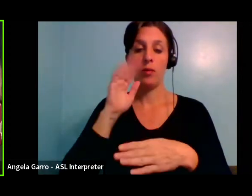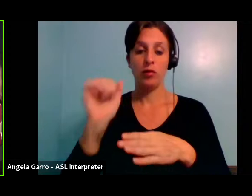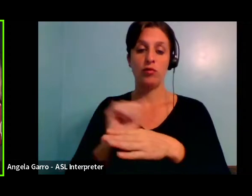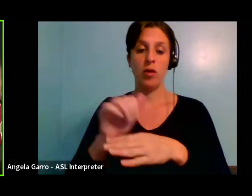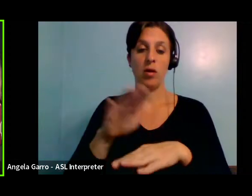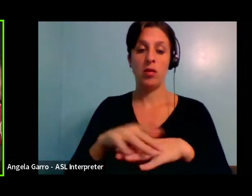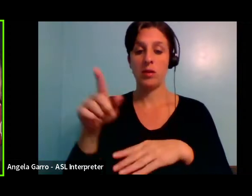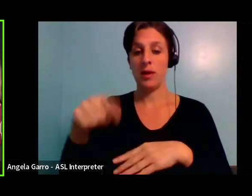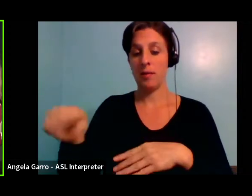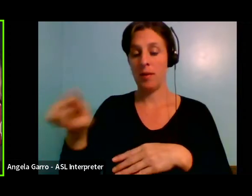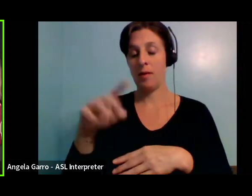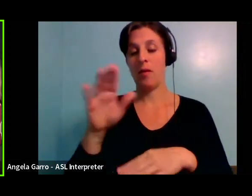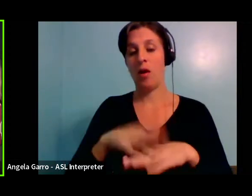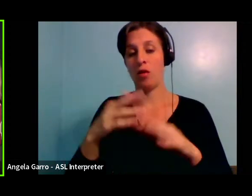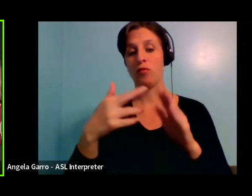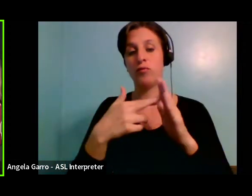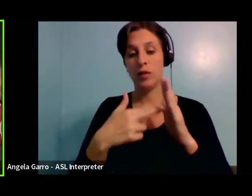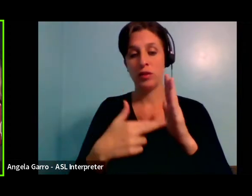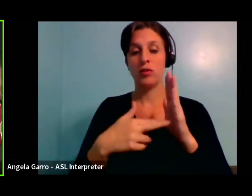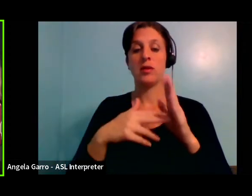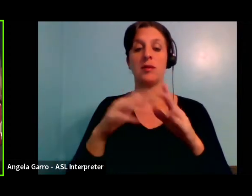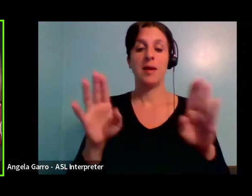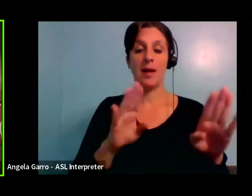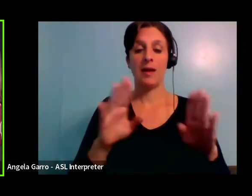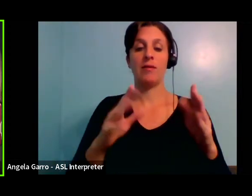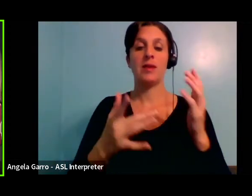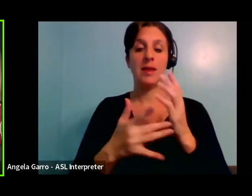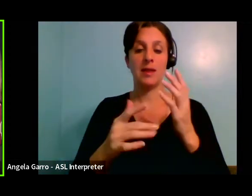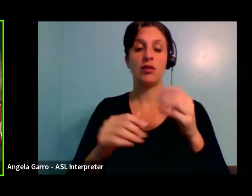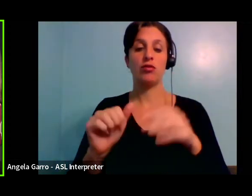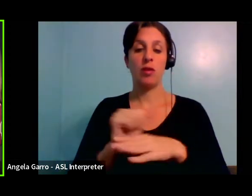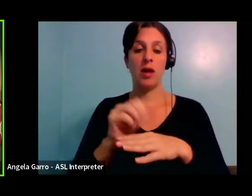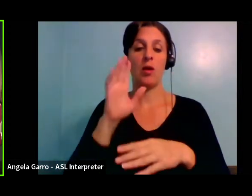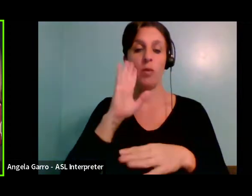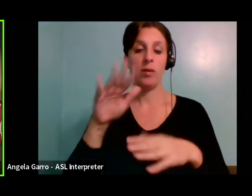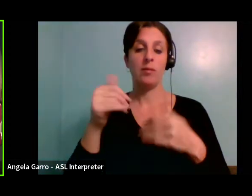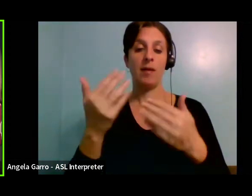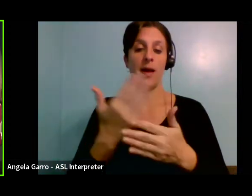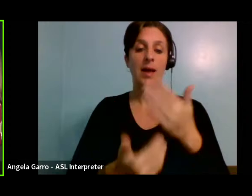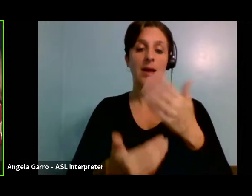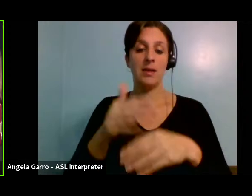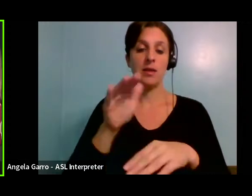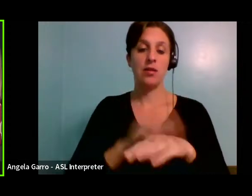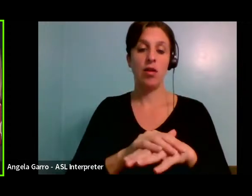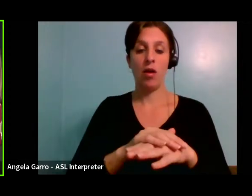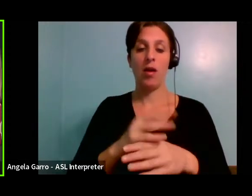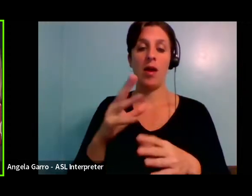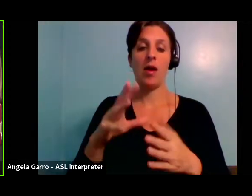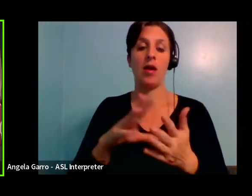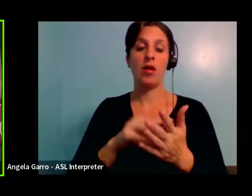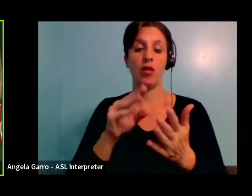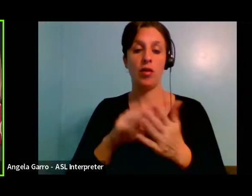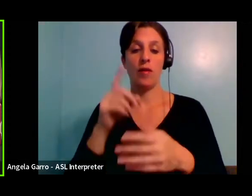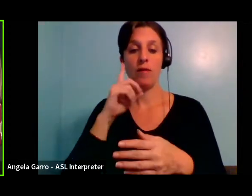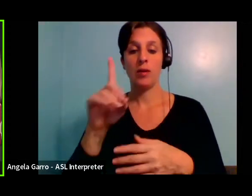on the registered behavior technician training that will provide hands-on learning for data collection and analysis, allowing for